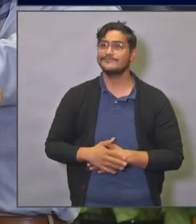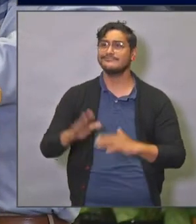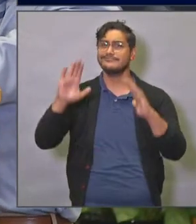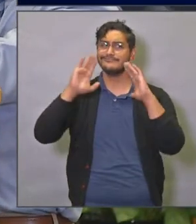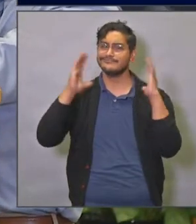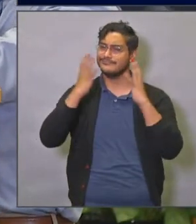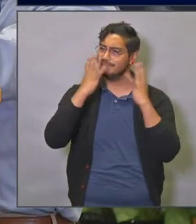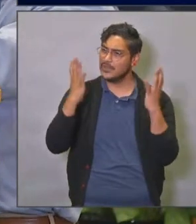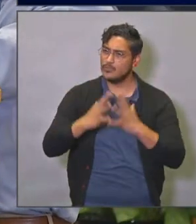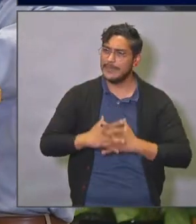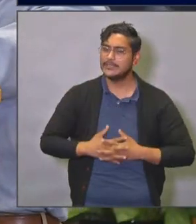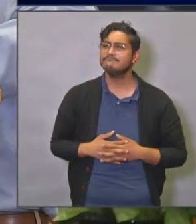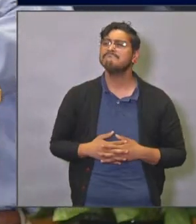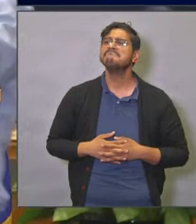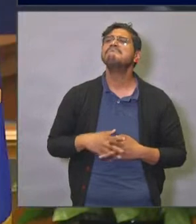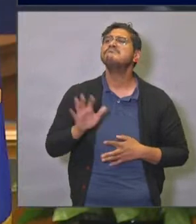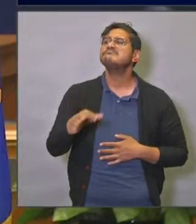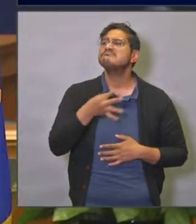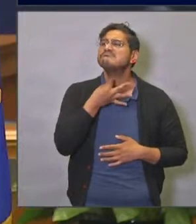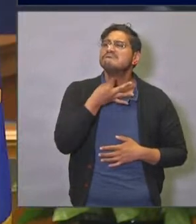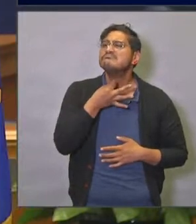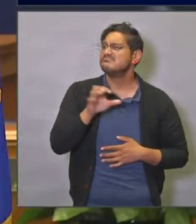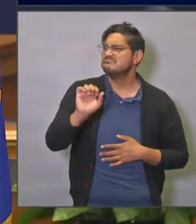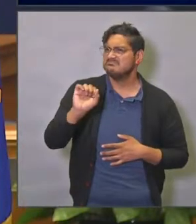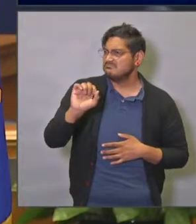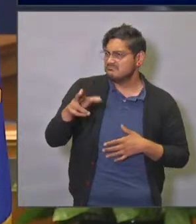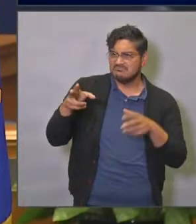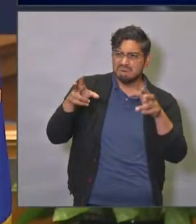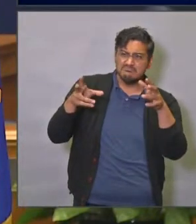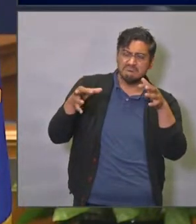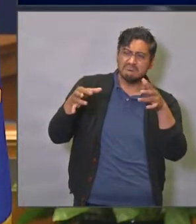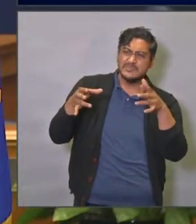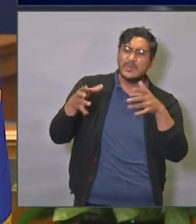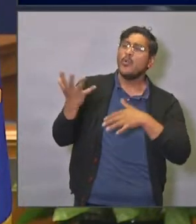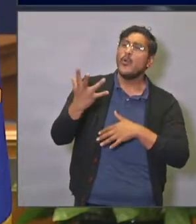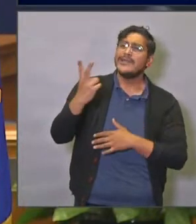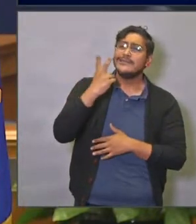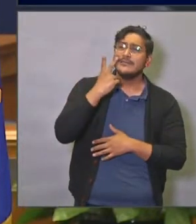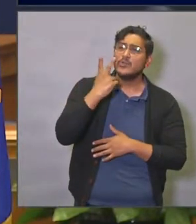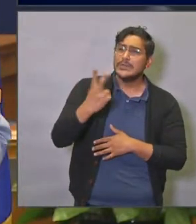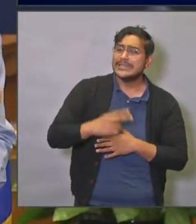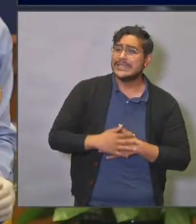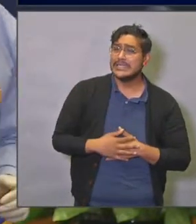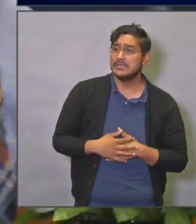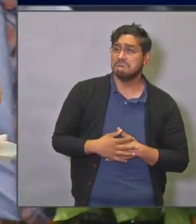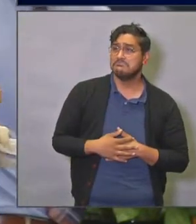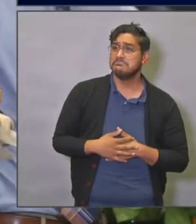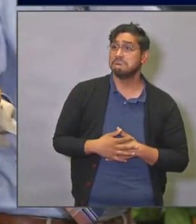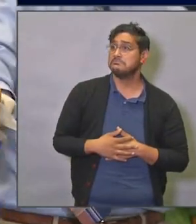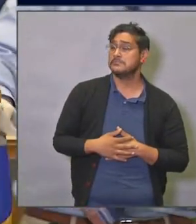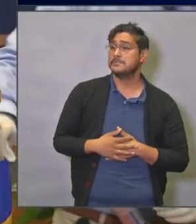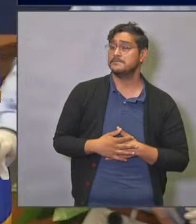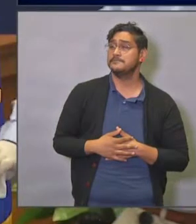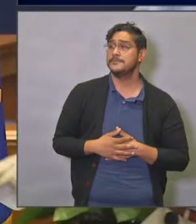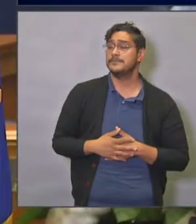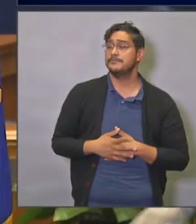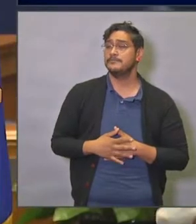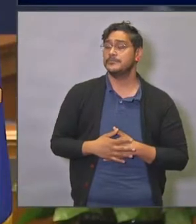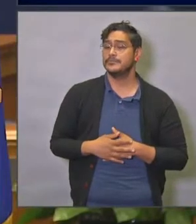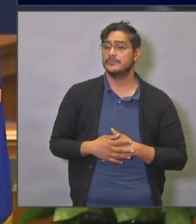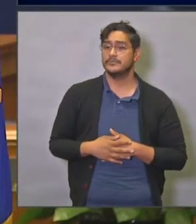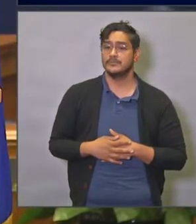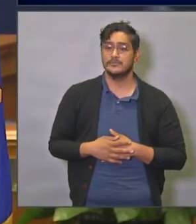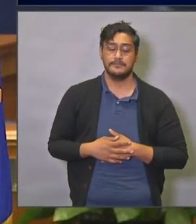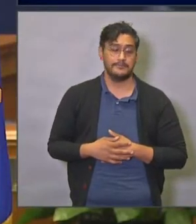I was wondering if you could provide a brief assessment of where you see the county being there. It is about 2 weeks after Labor Day. We're